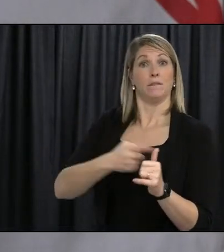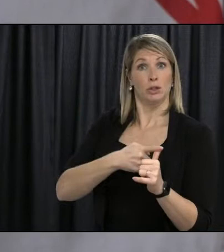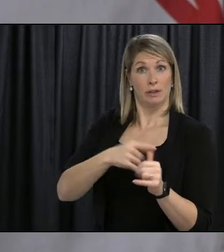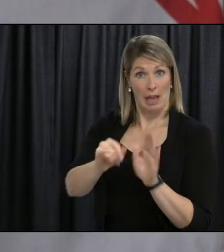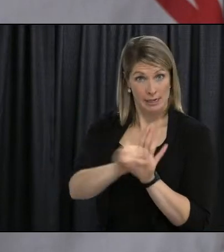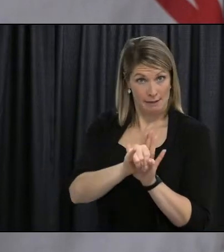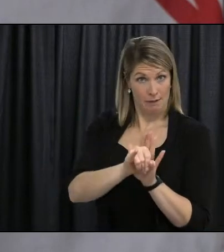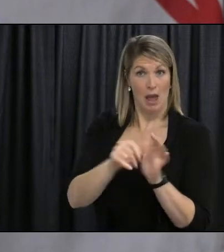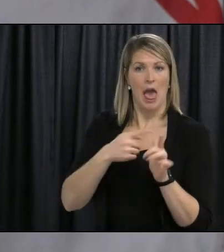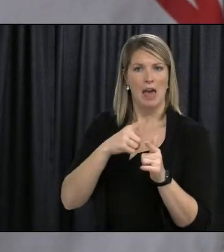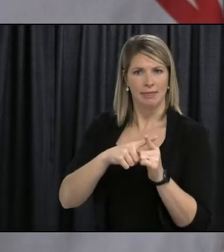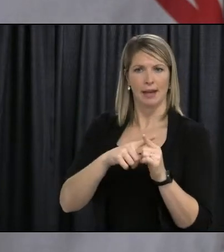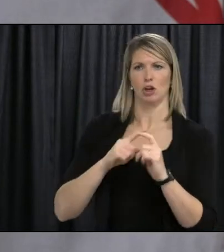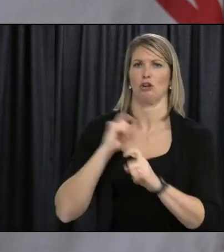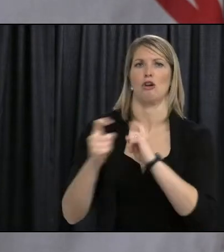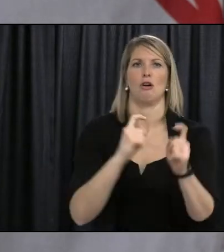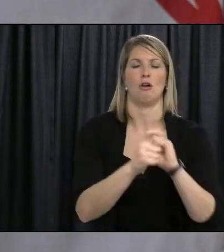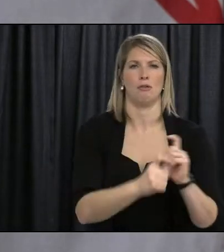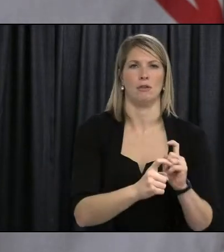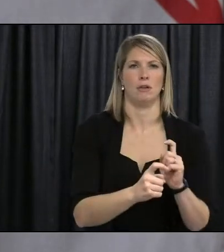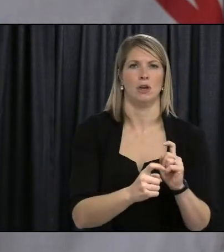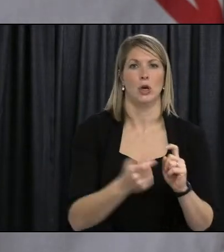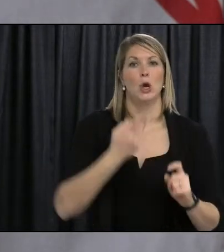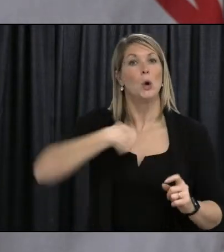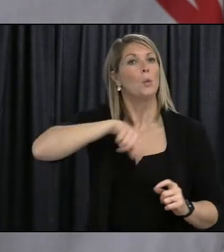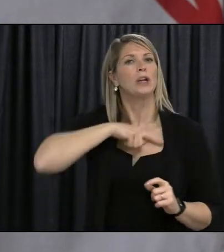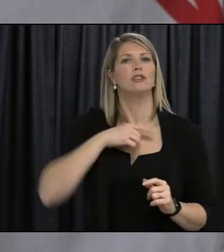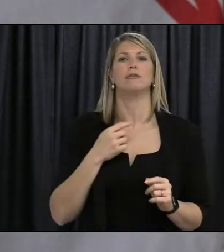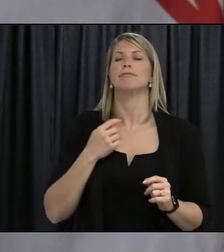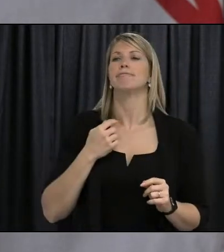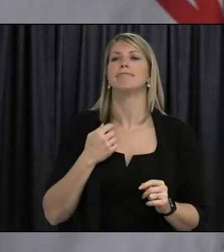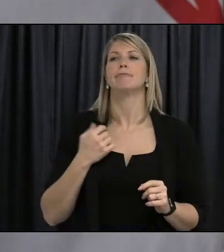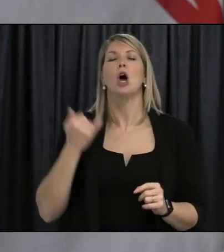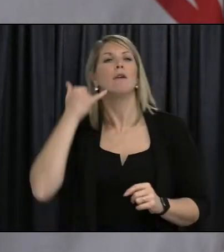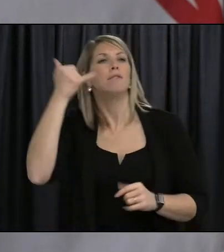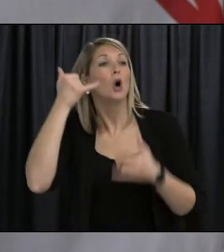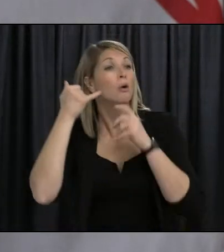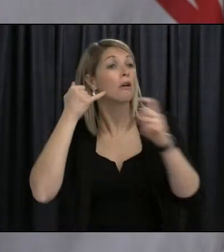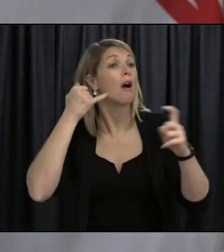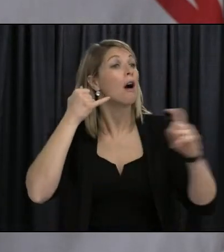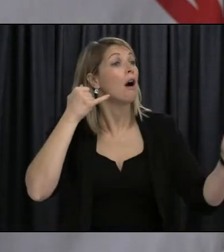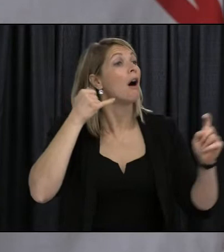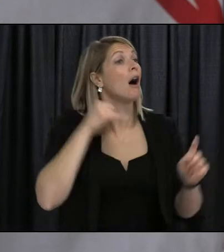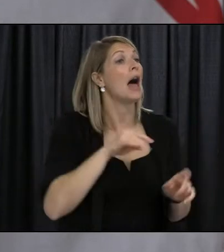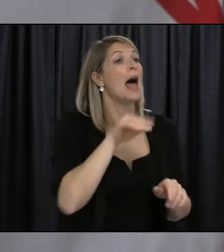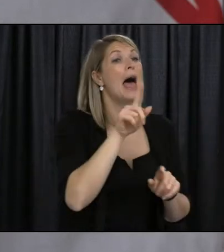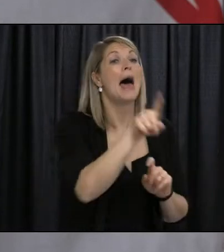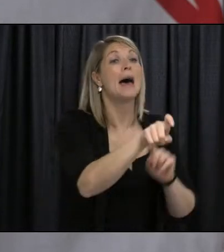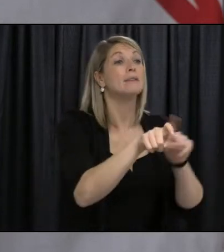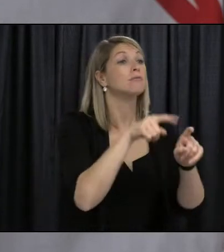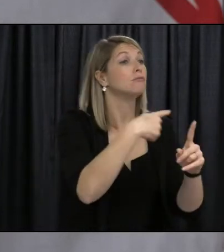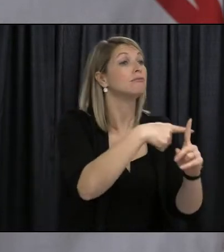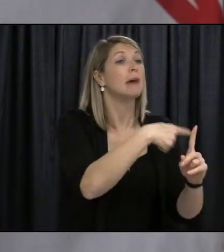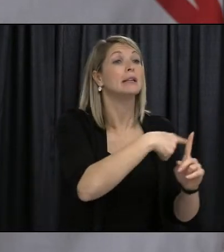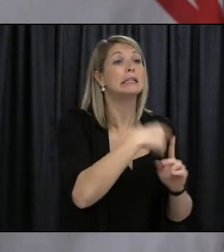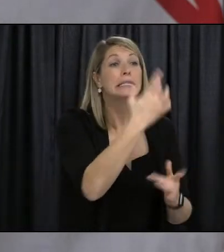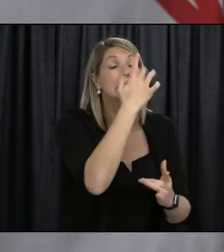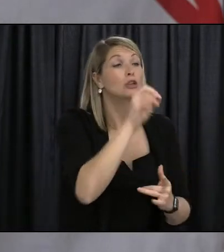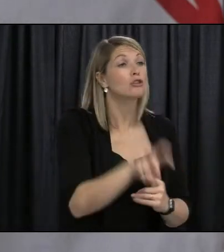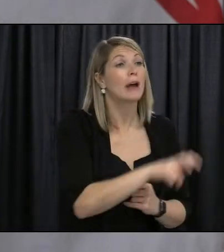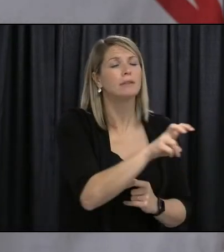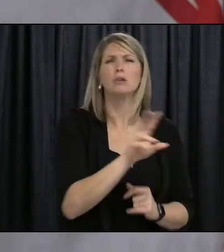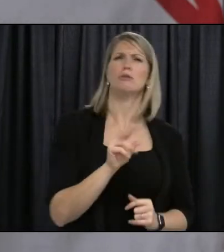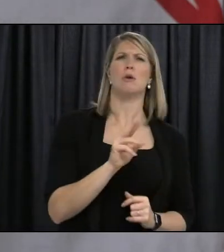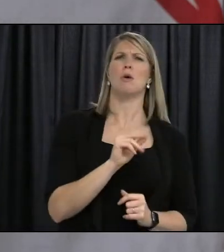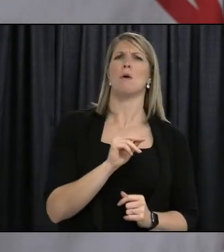But if, you know, we do have over 170 people who are able to do contact